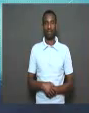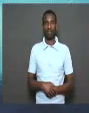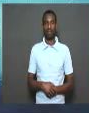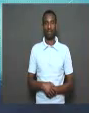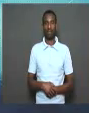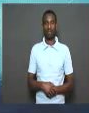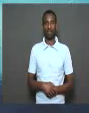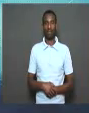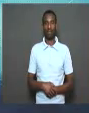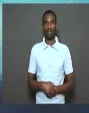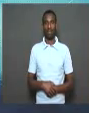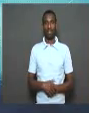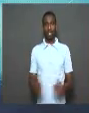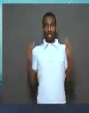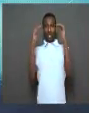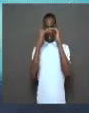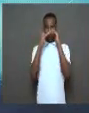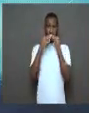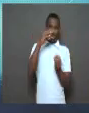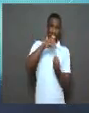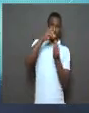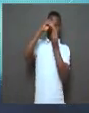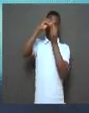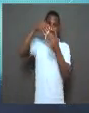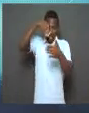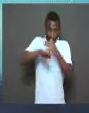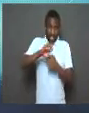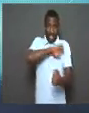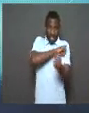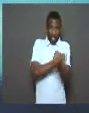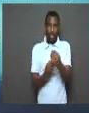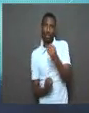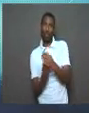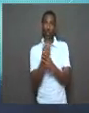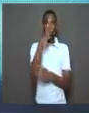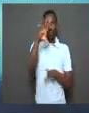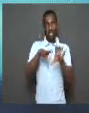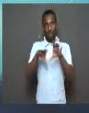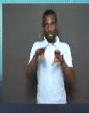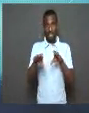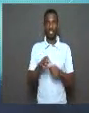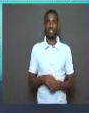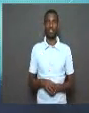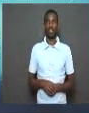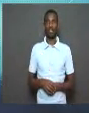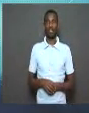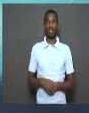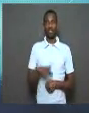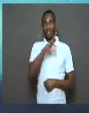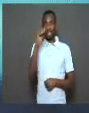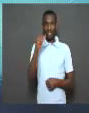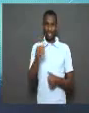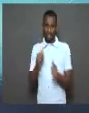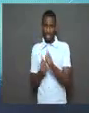produce an equal increase in internal energy and a subsequent increase